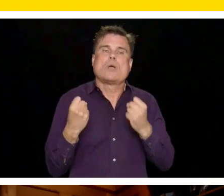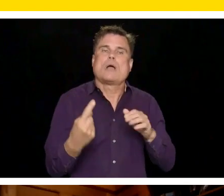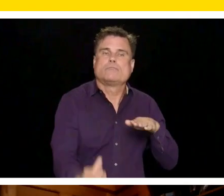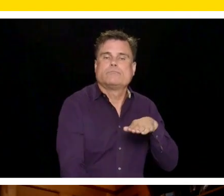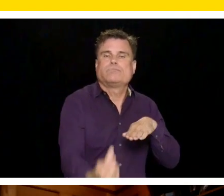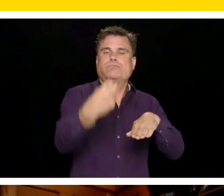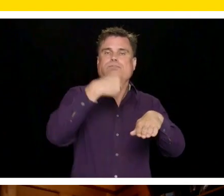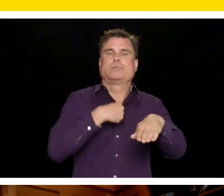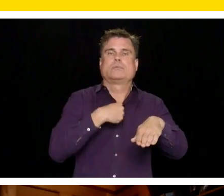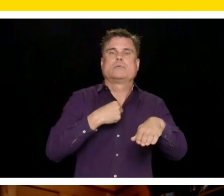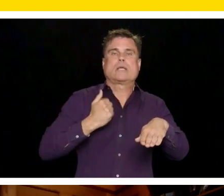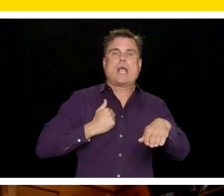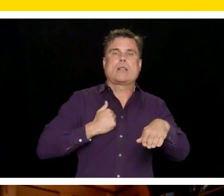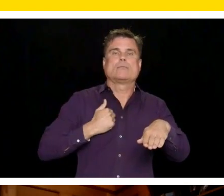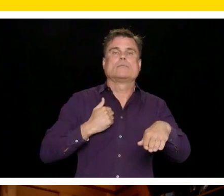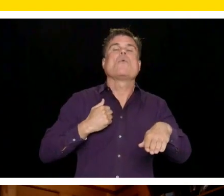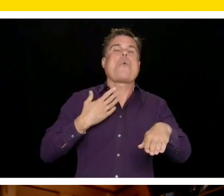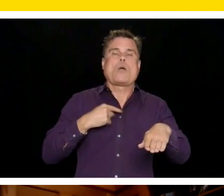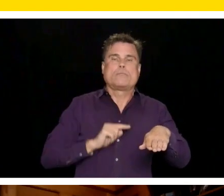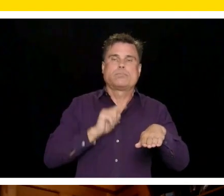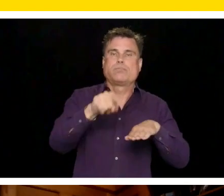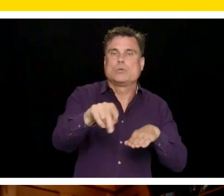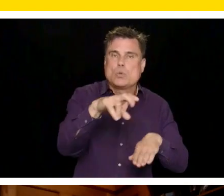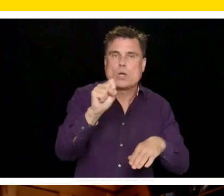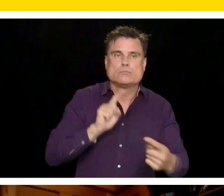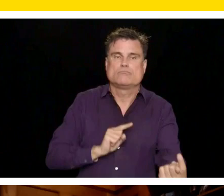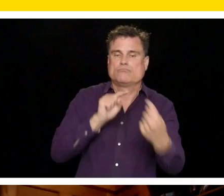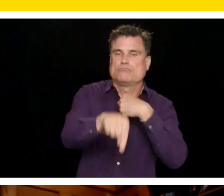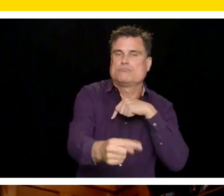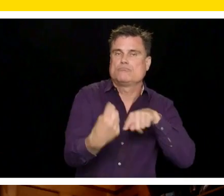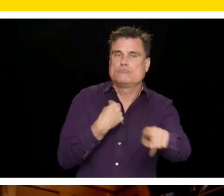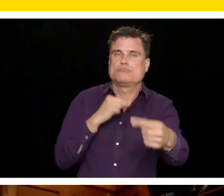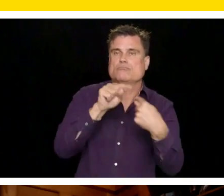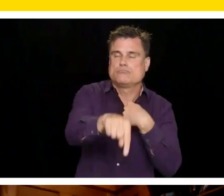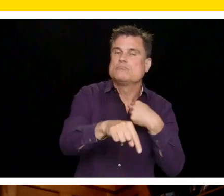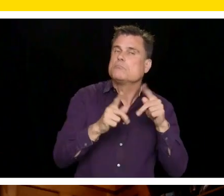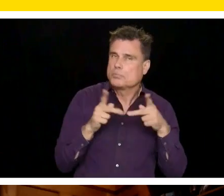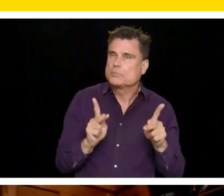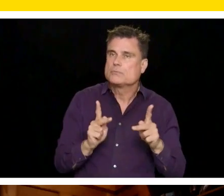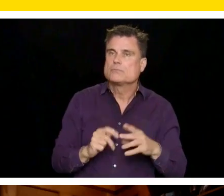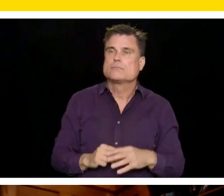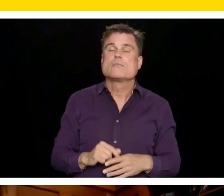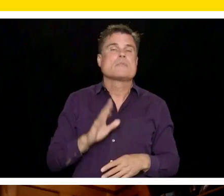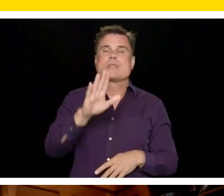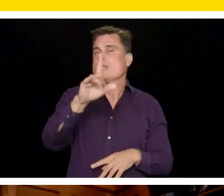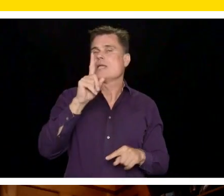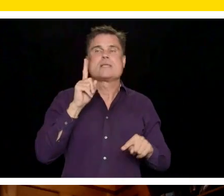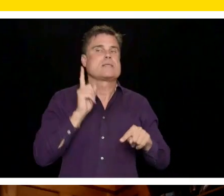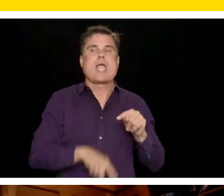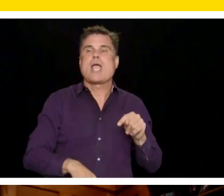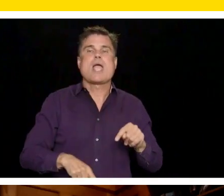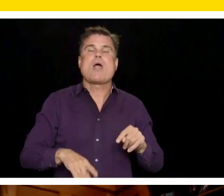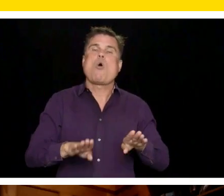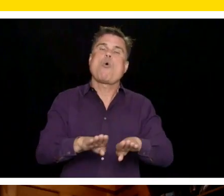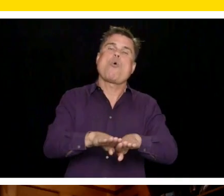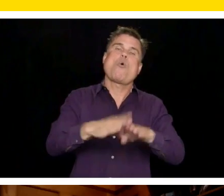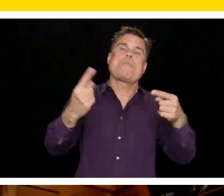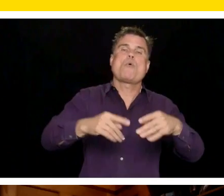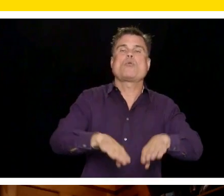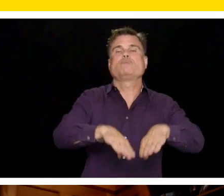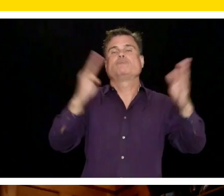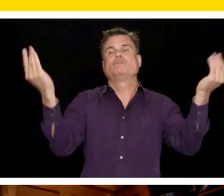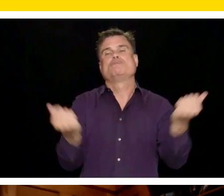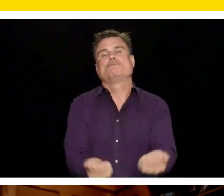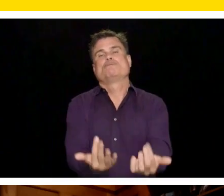can't open it up to tourism, for example. We can't open it up to visitors. And reason being is that